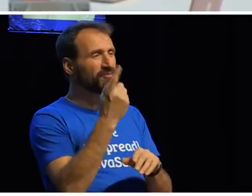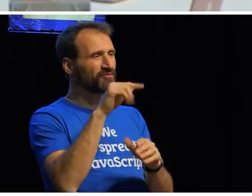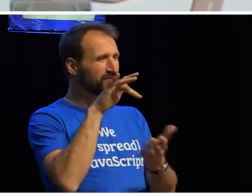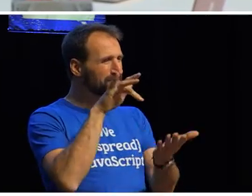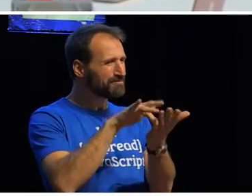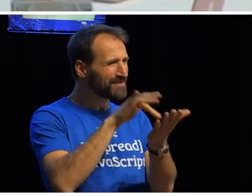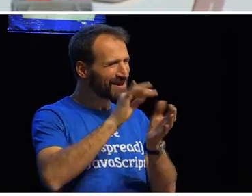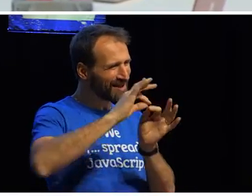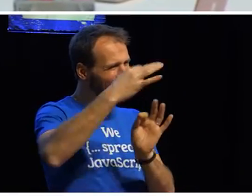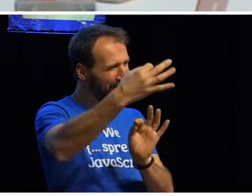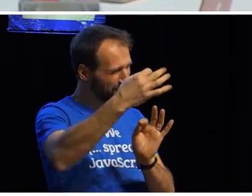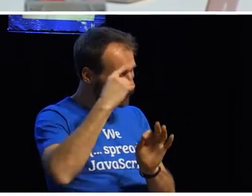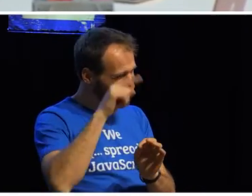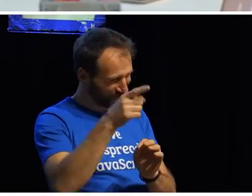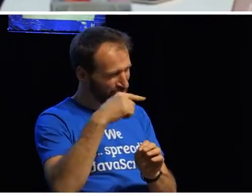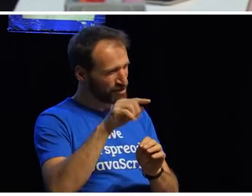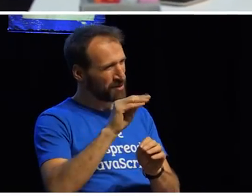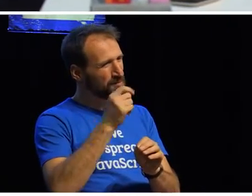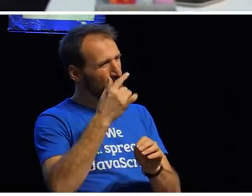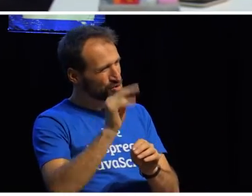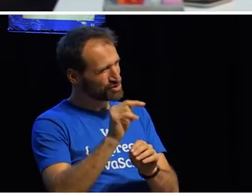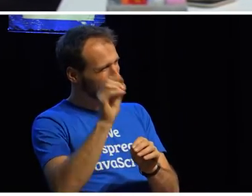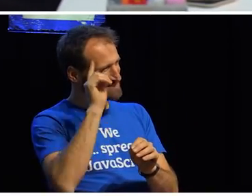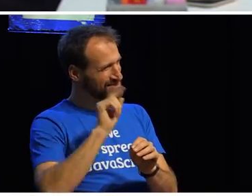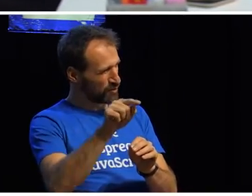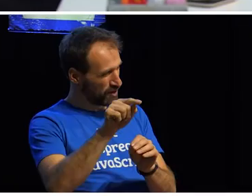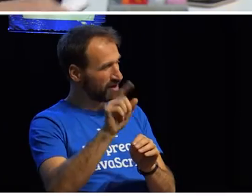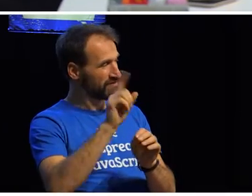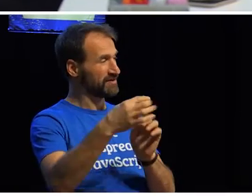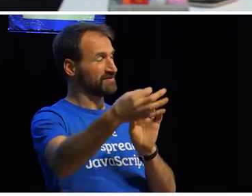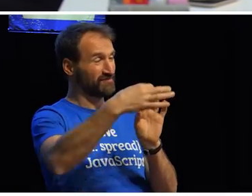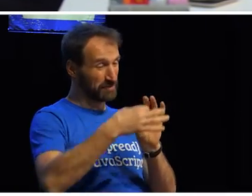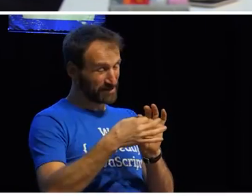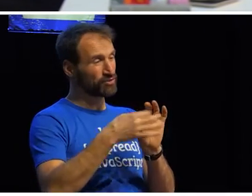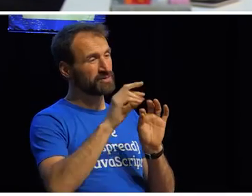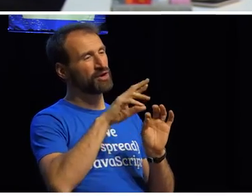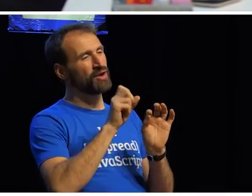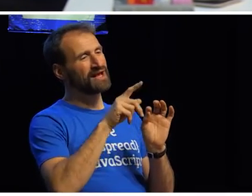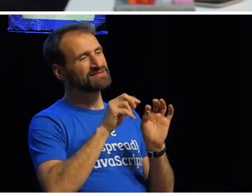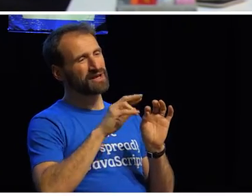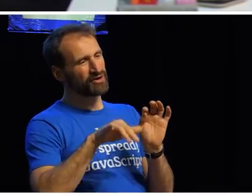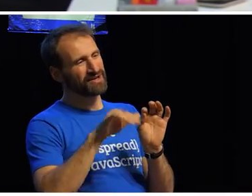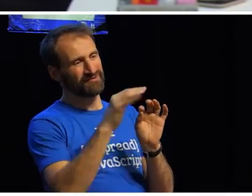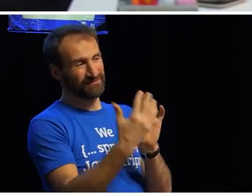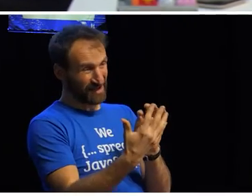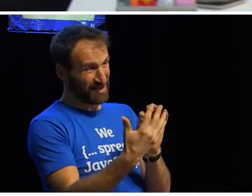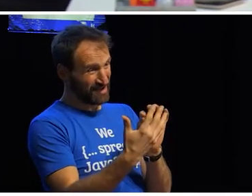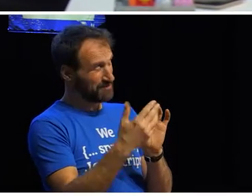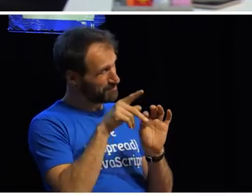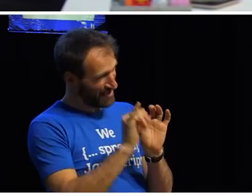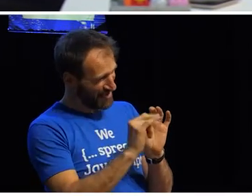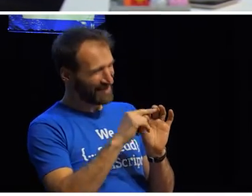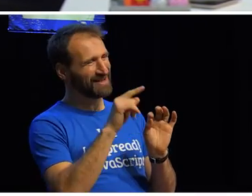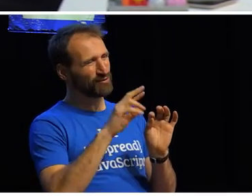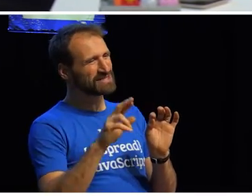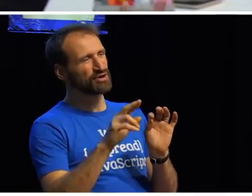this motion sensor, so the pin is connected to Raspberry Pi's GPIO pin 7, actually GPIO